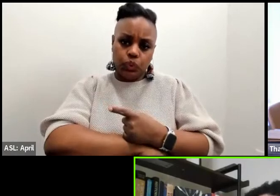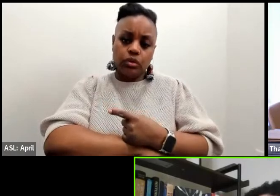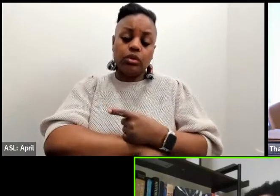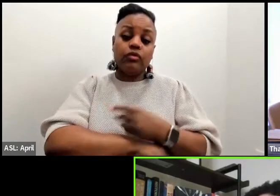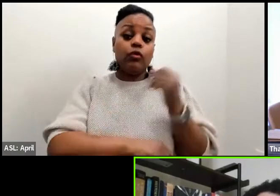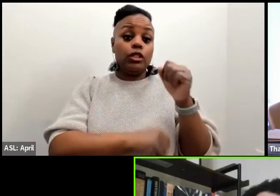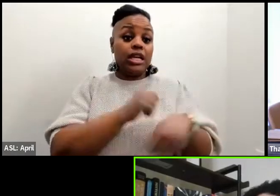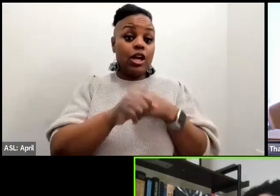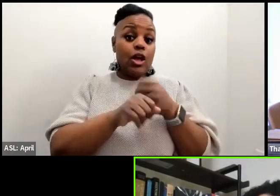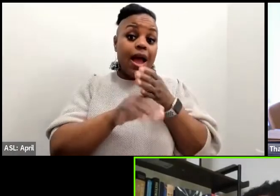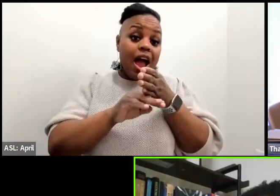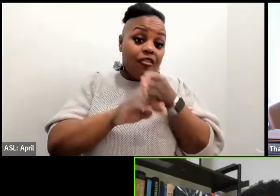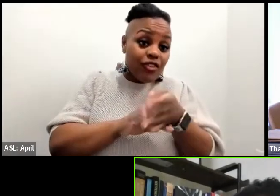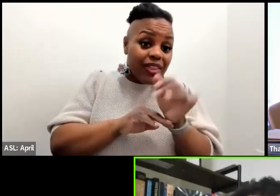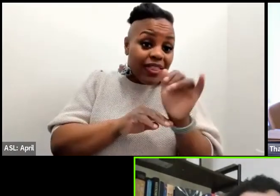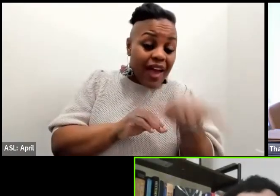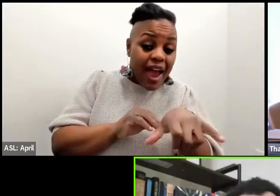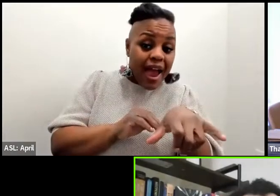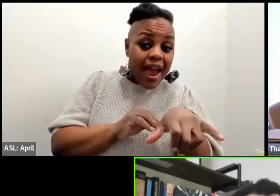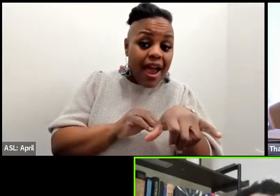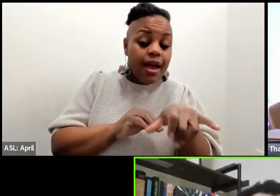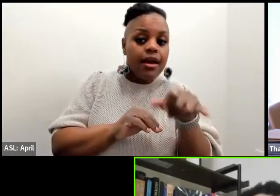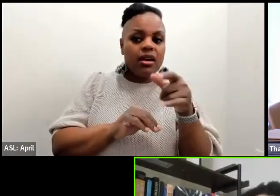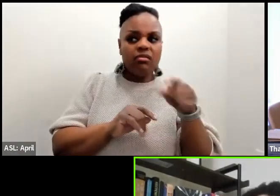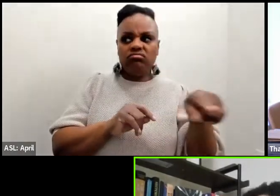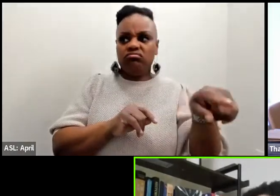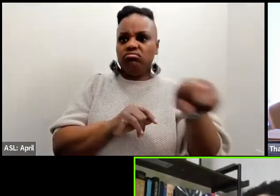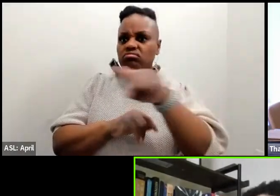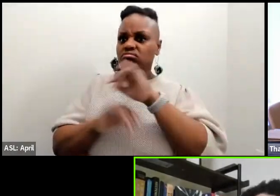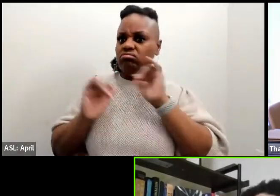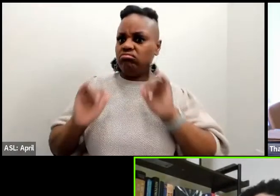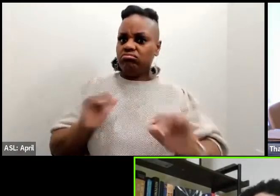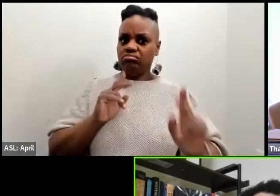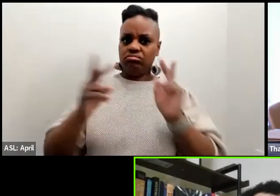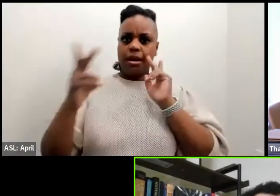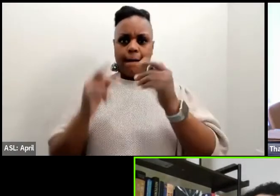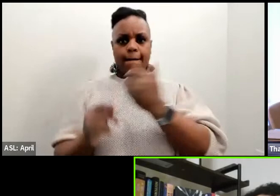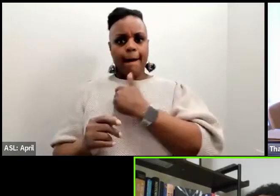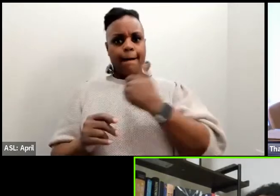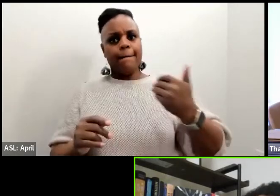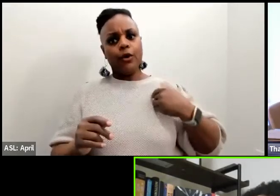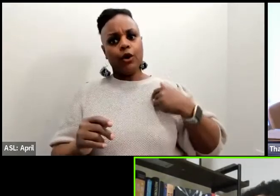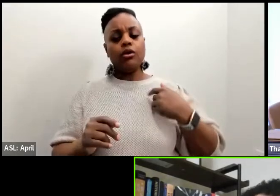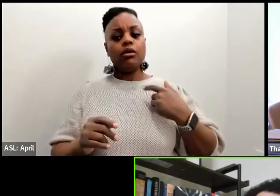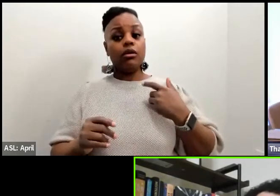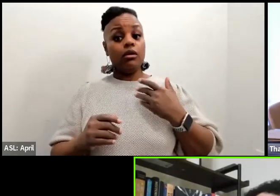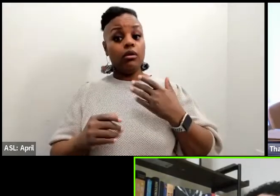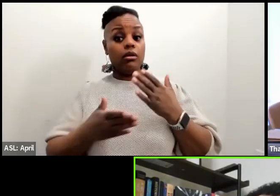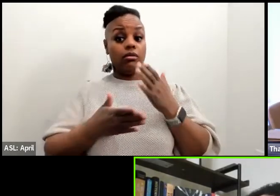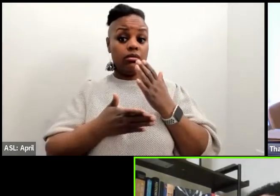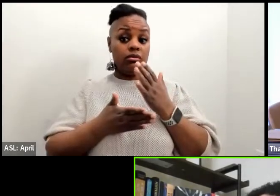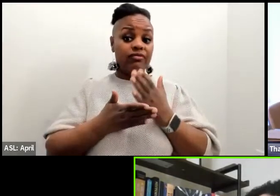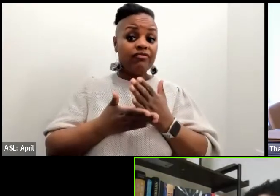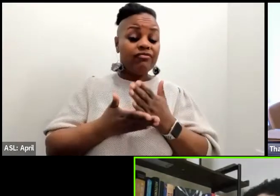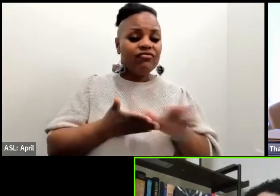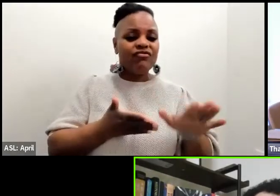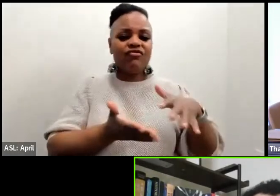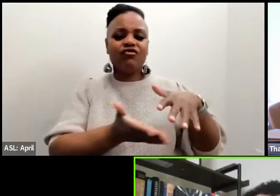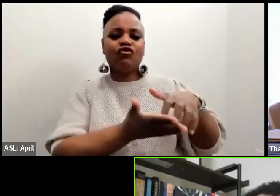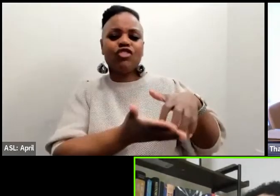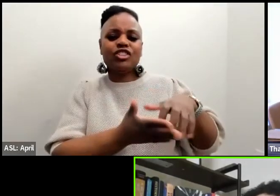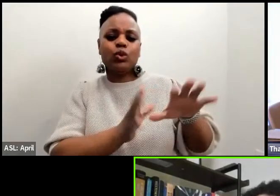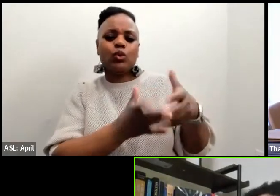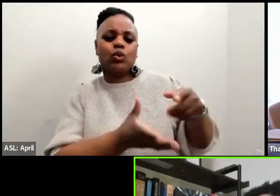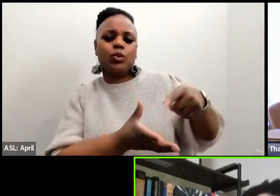that some members, fringe groups of members engaged in what we think of, or what they call as